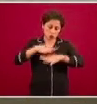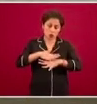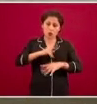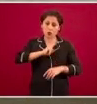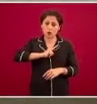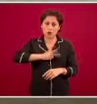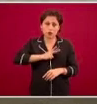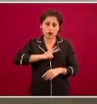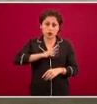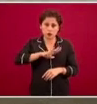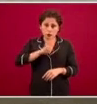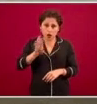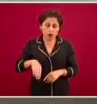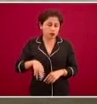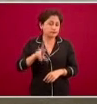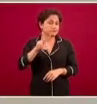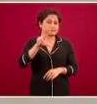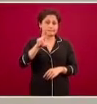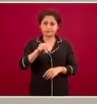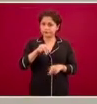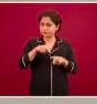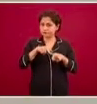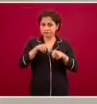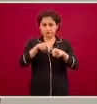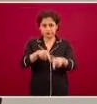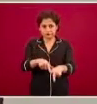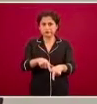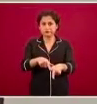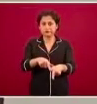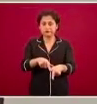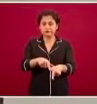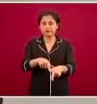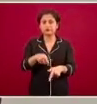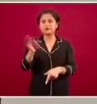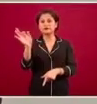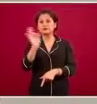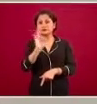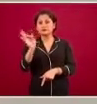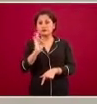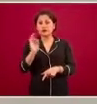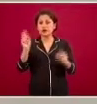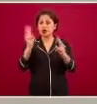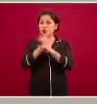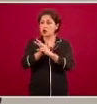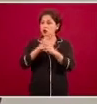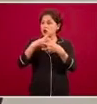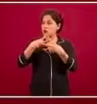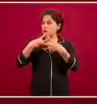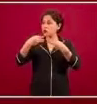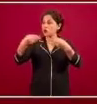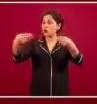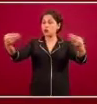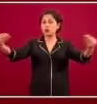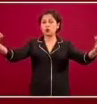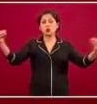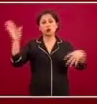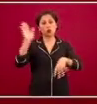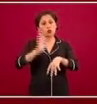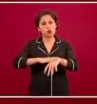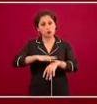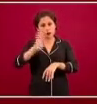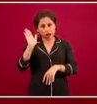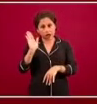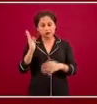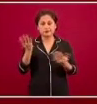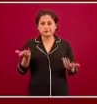it could be that this person will go through the tunnel and the time is not enough for